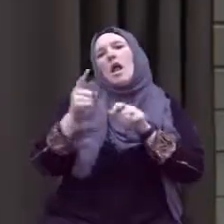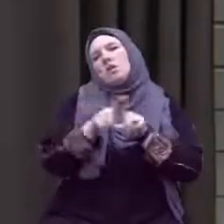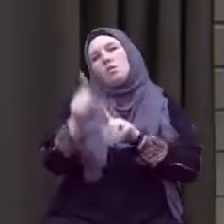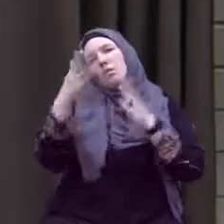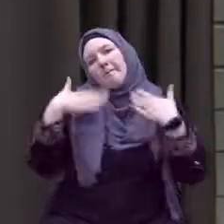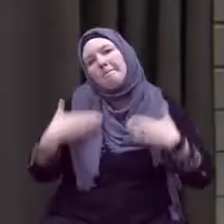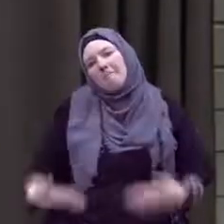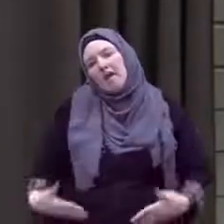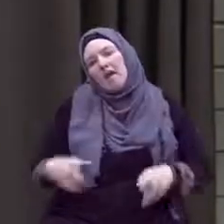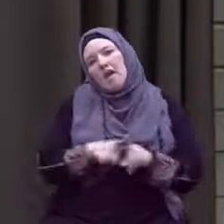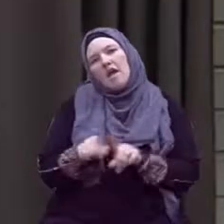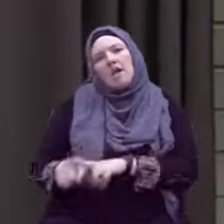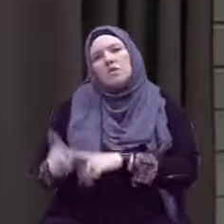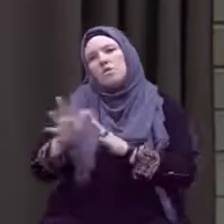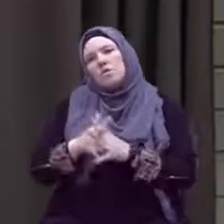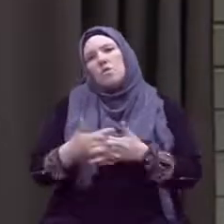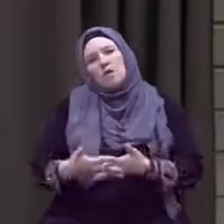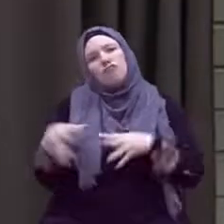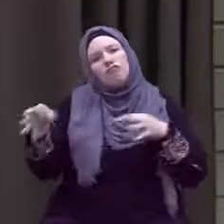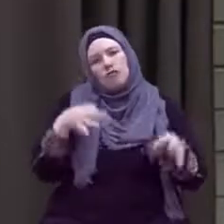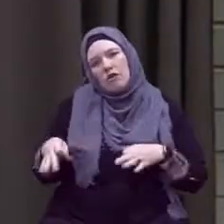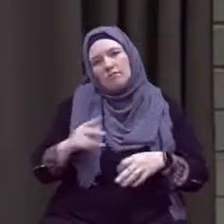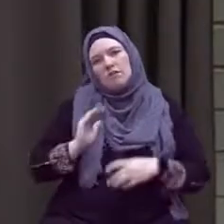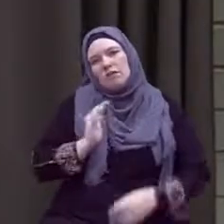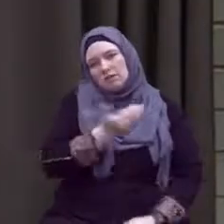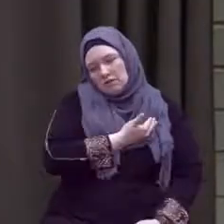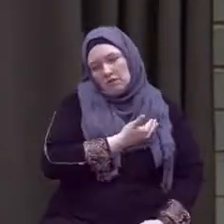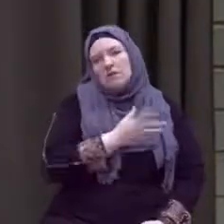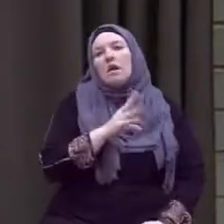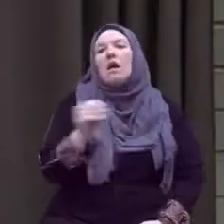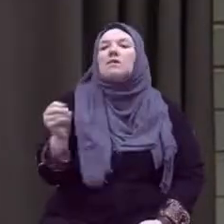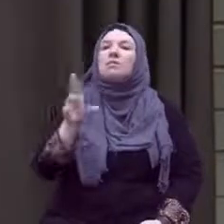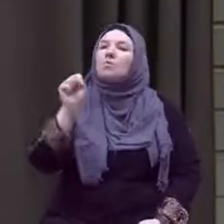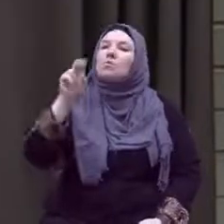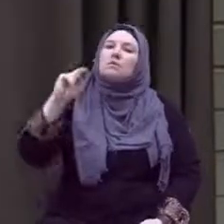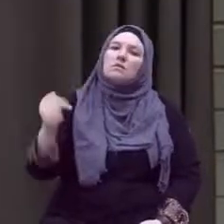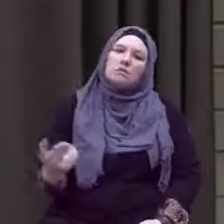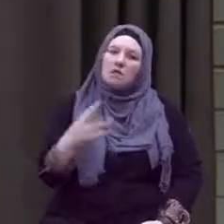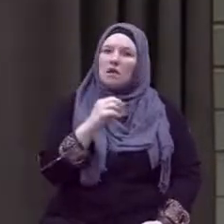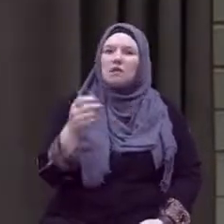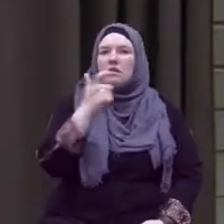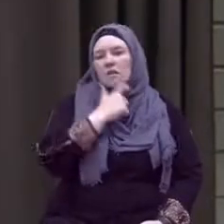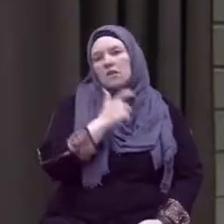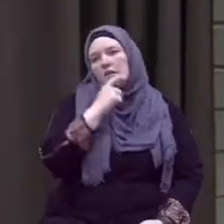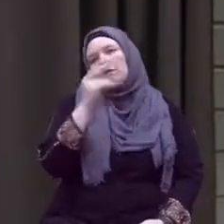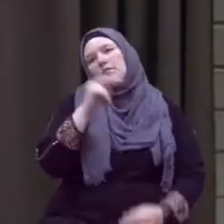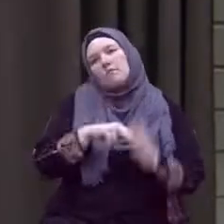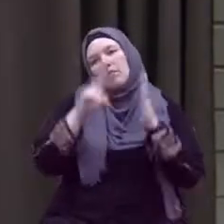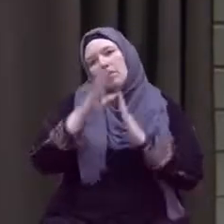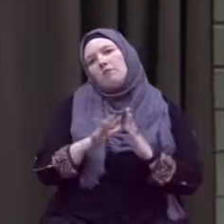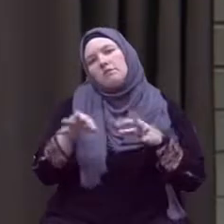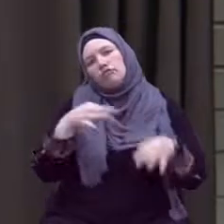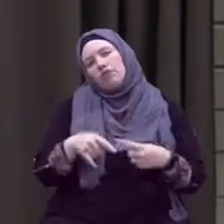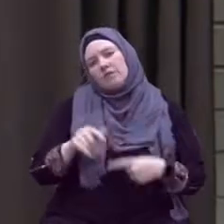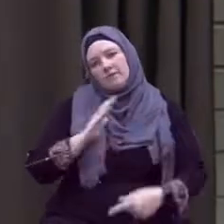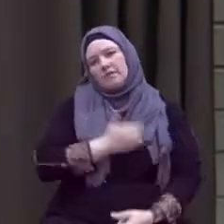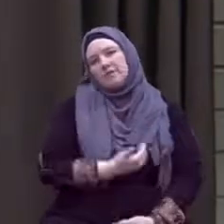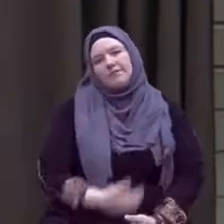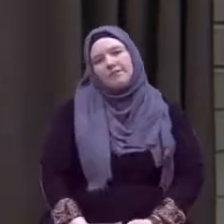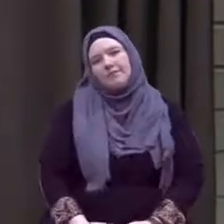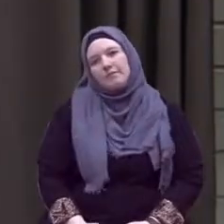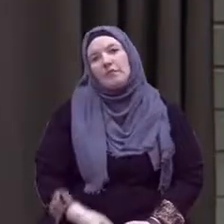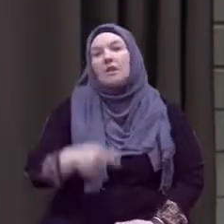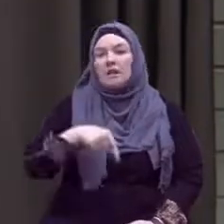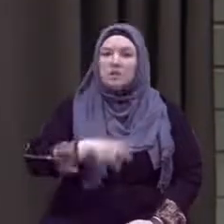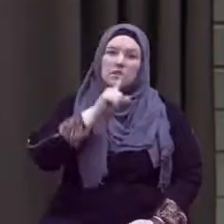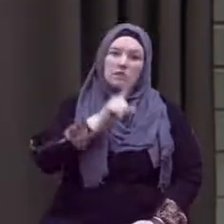body, as the Quran describes us, and as the Sunnah and the Hadith of the Prophet describe us.